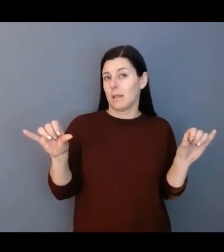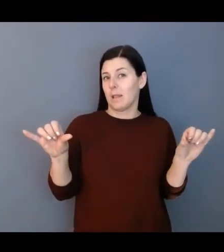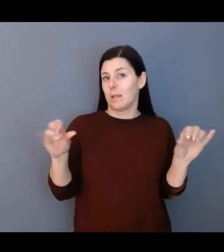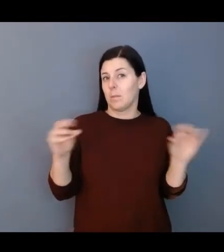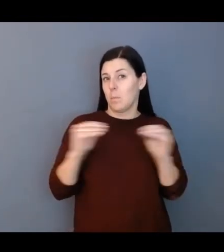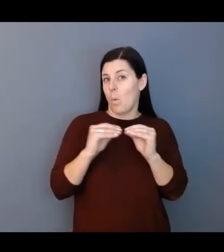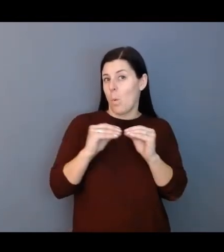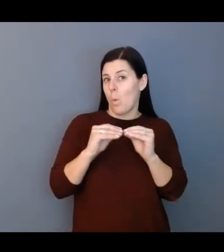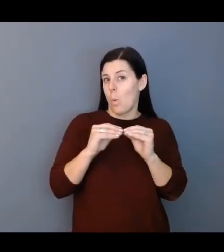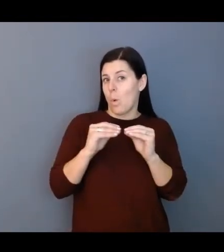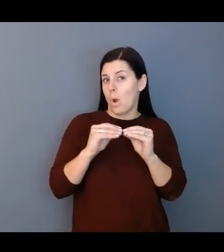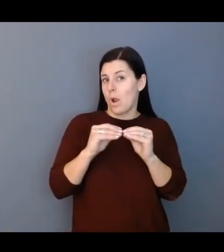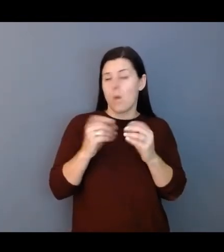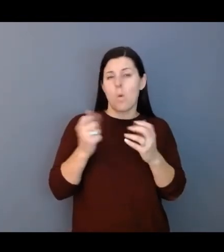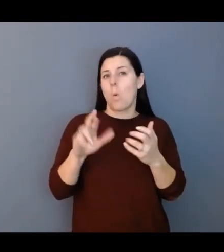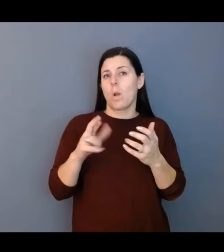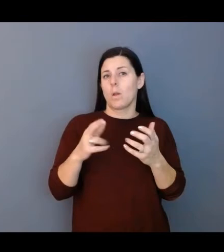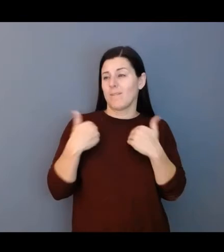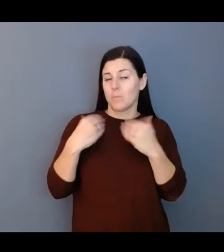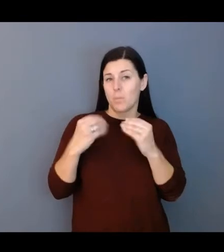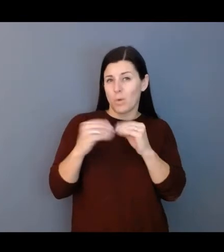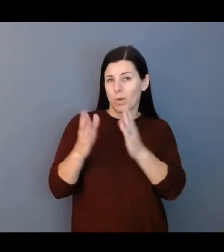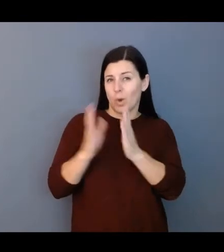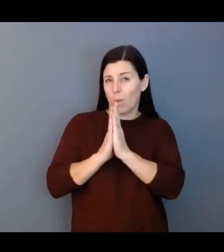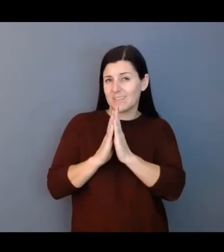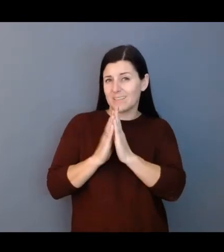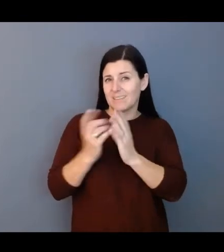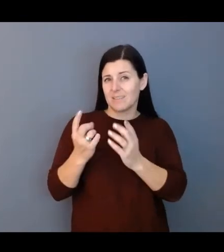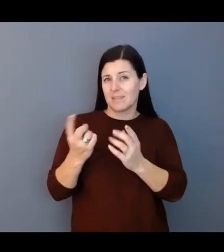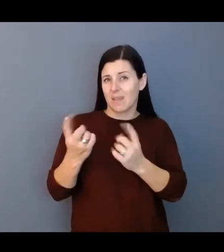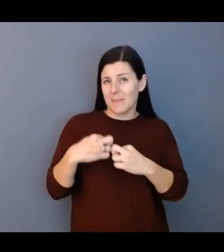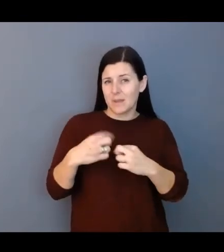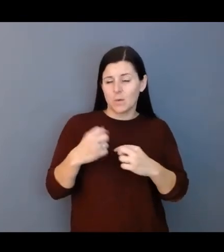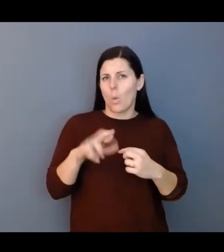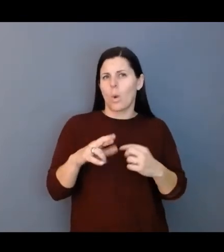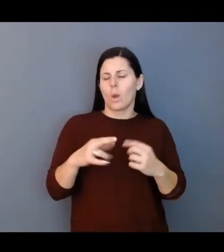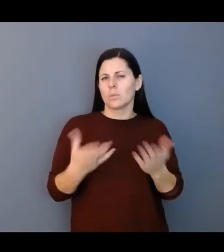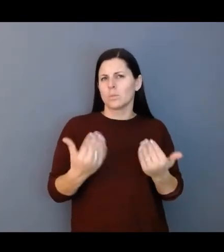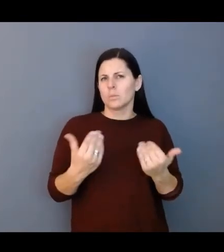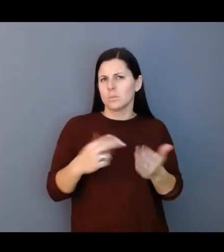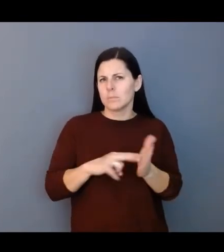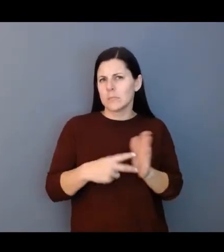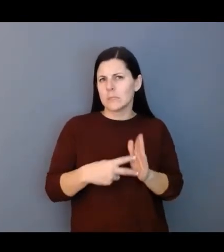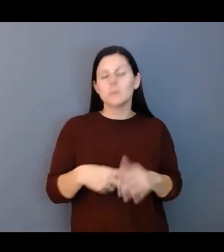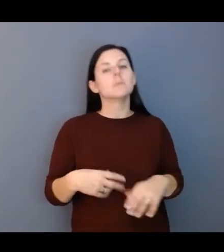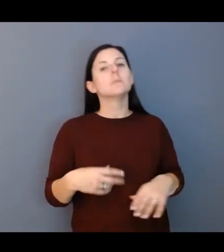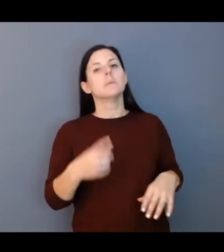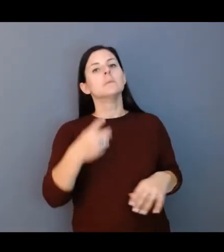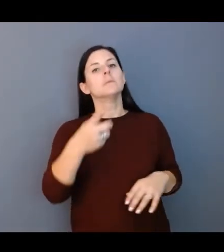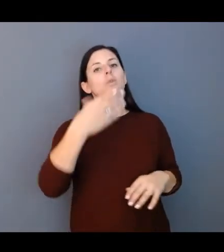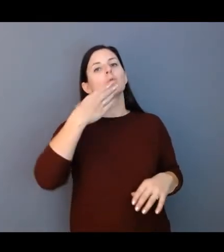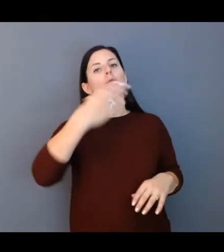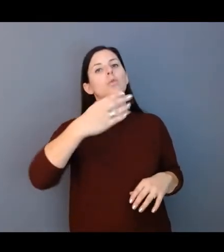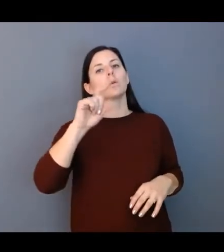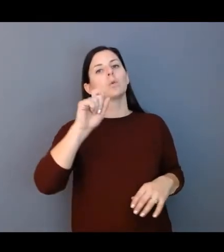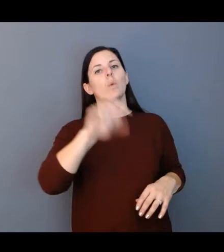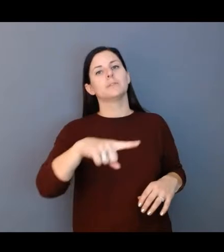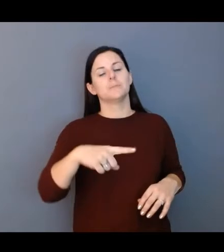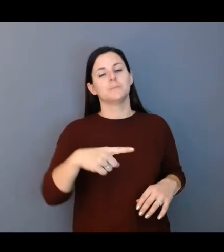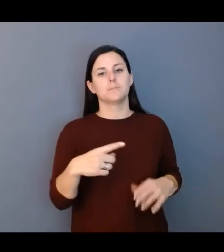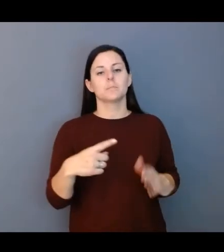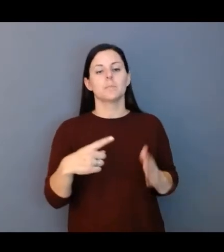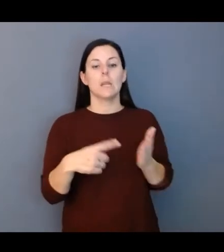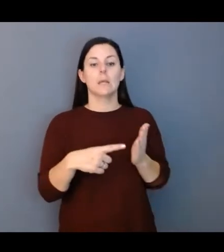to more number of instances because you have a lot more requests coming in? Is that what you're referring to when you say scaling? That's a very good question.